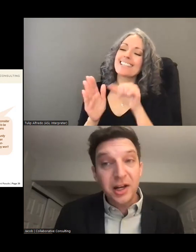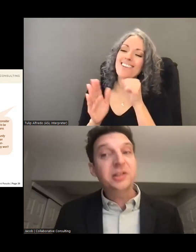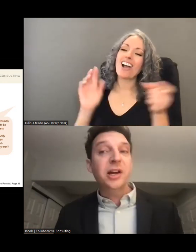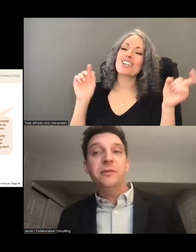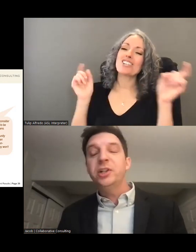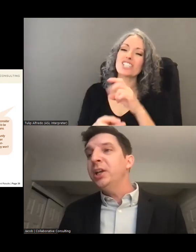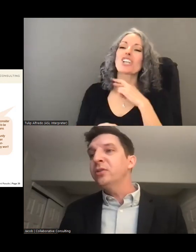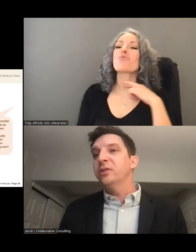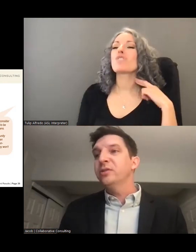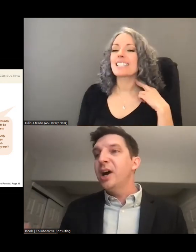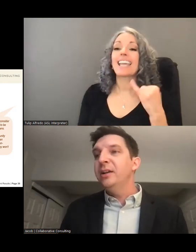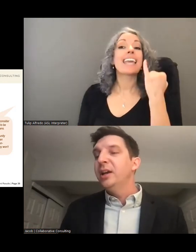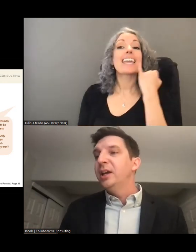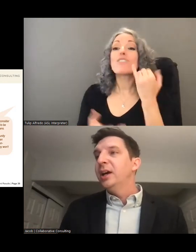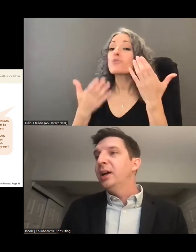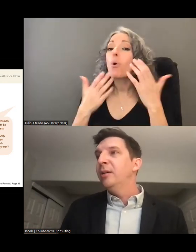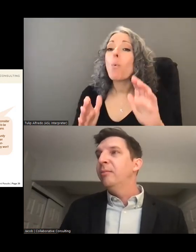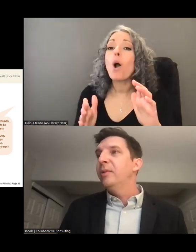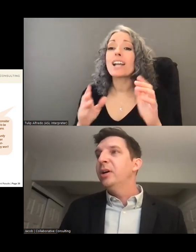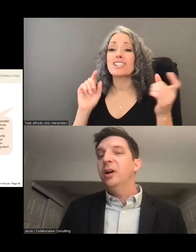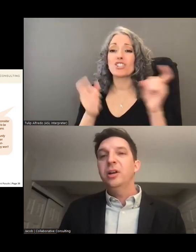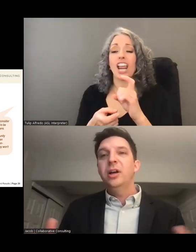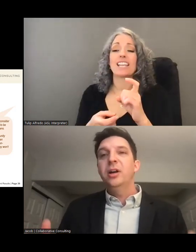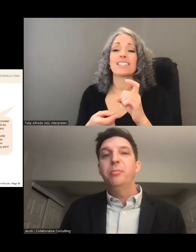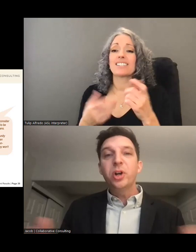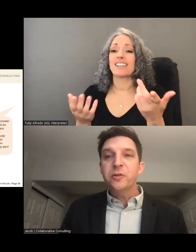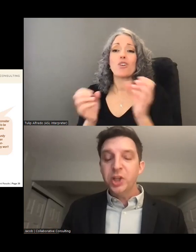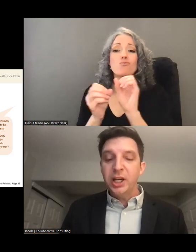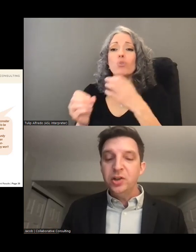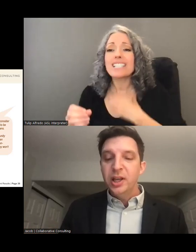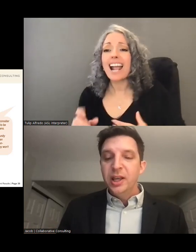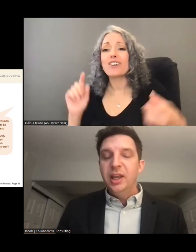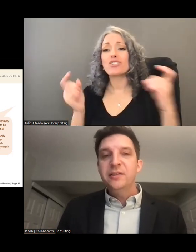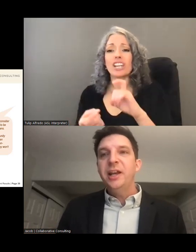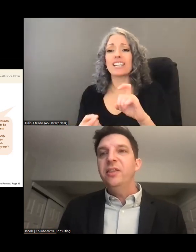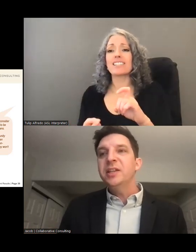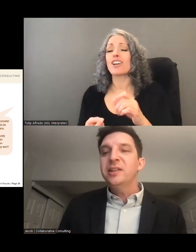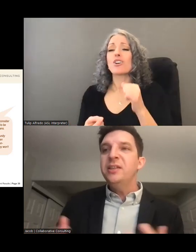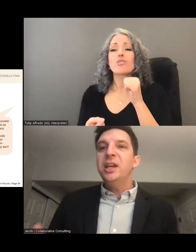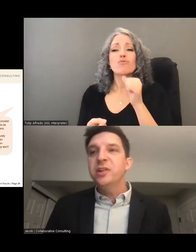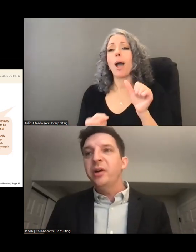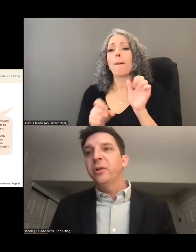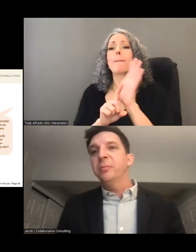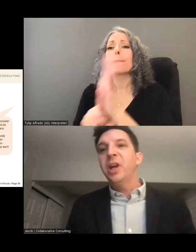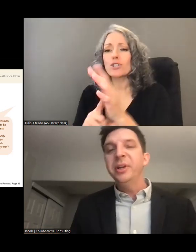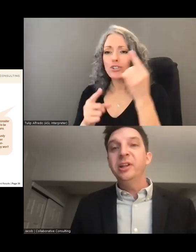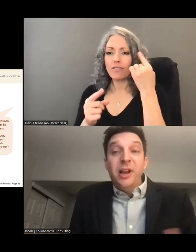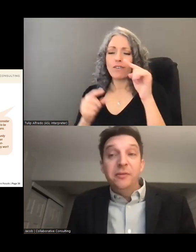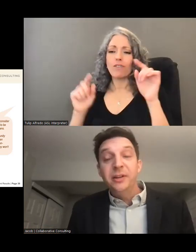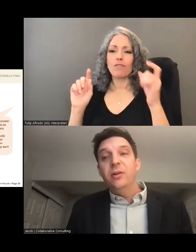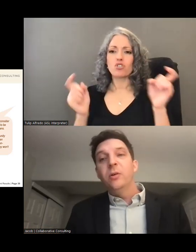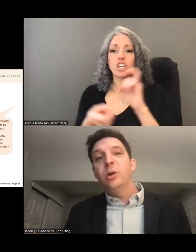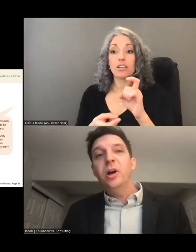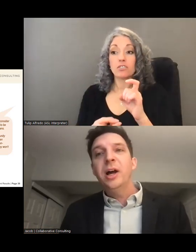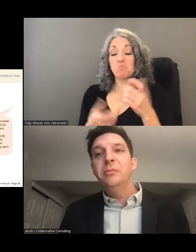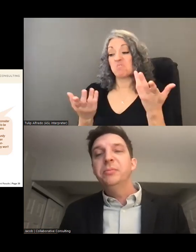is not a desire for change, or there's not a push for change, is that they see the aging network becoming